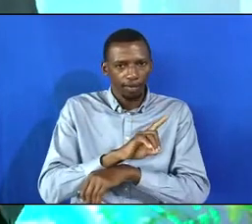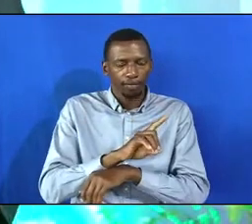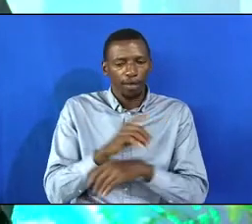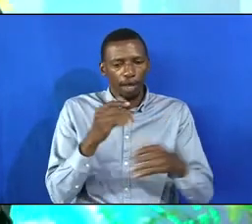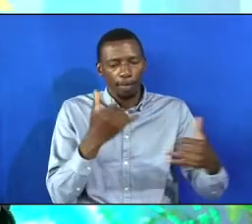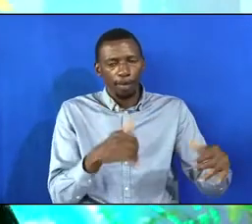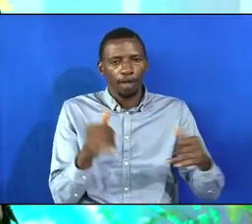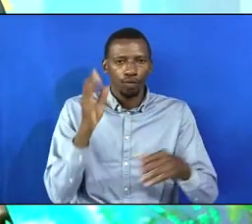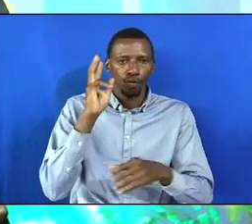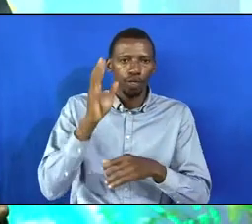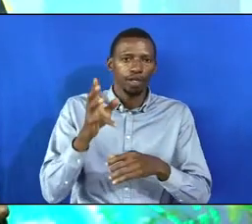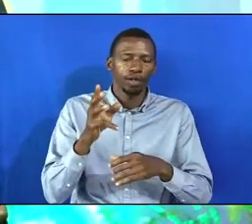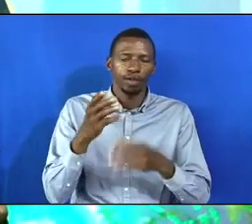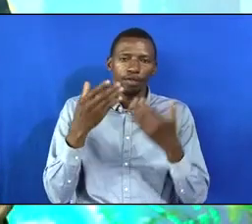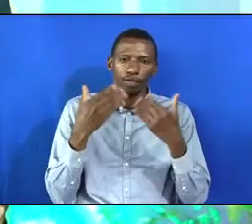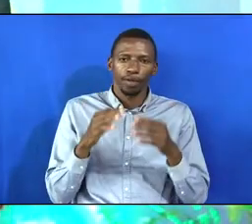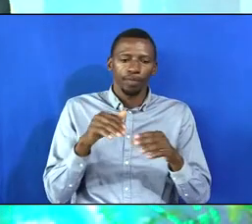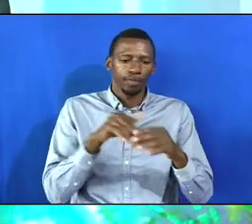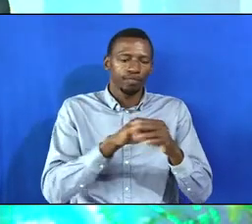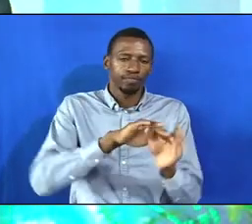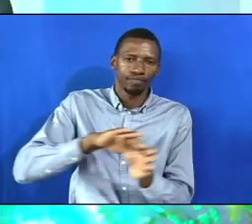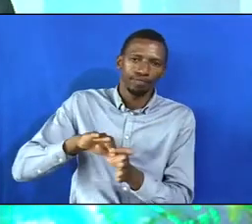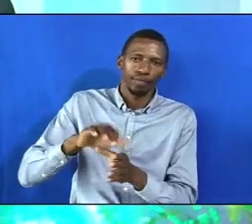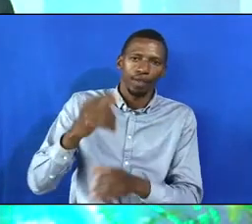In Testimonies for the Church, Volume 1,